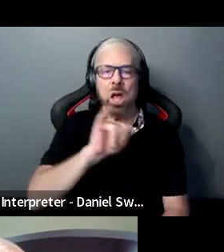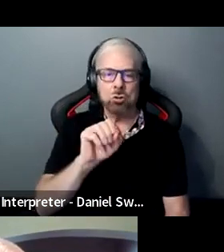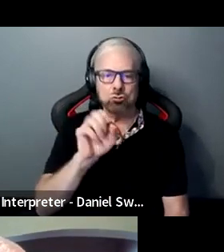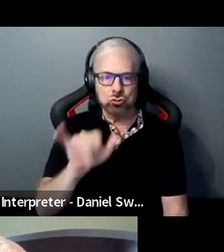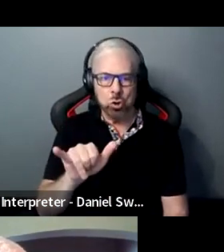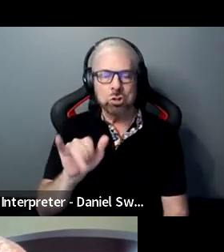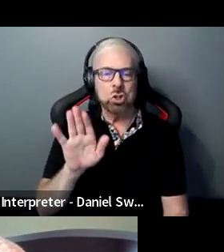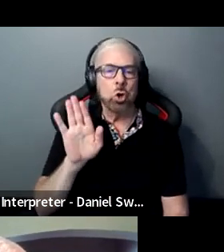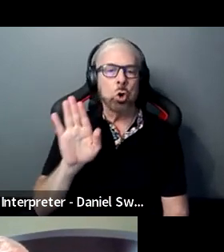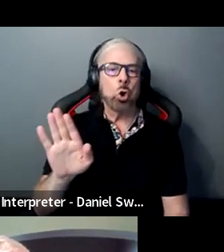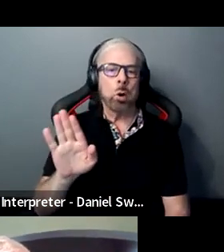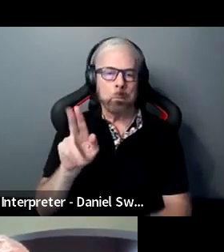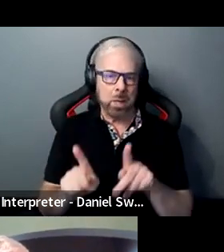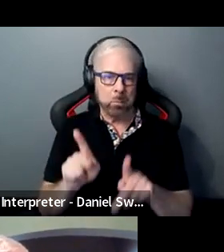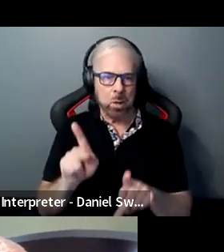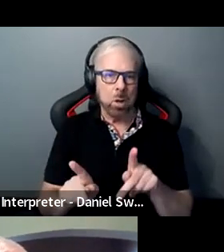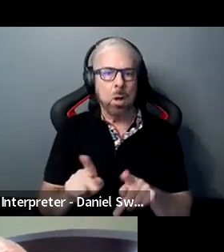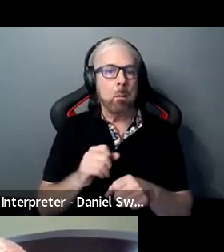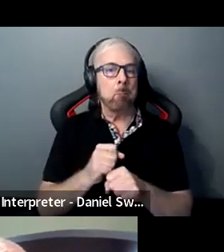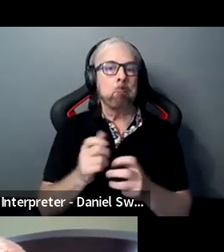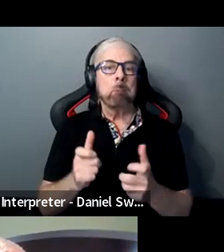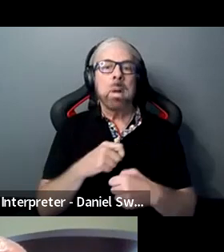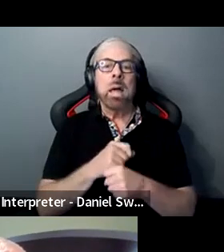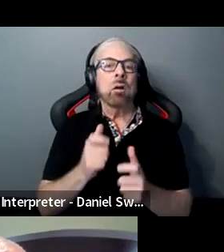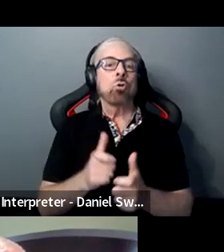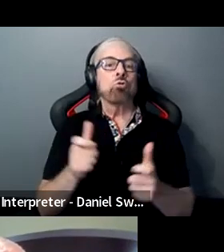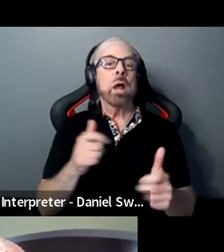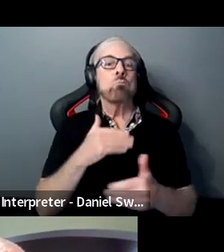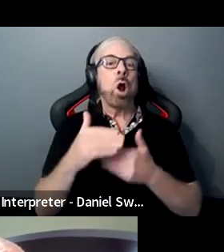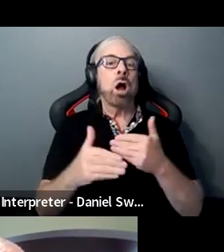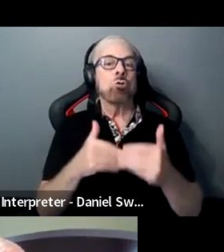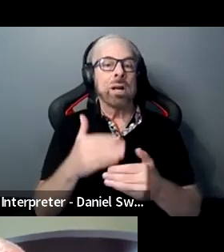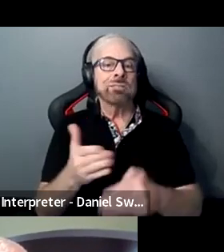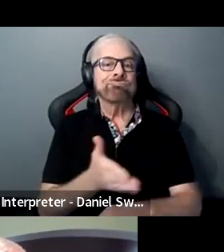her folks have made great progress in that area. So